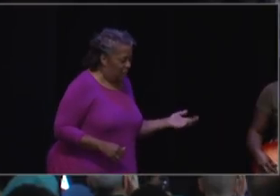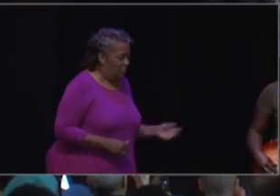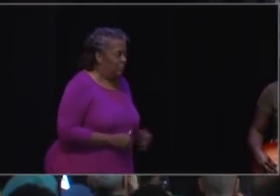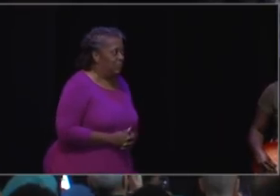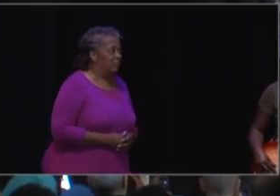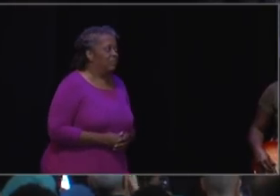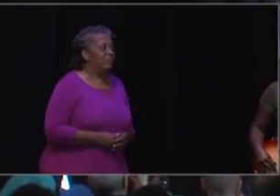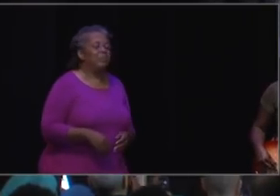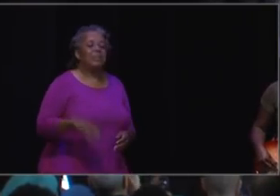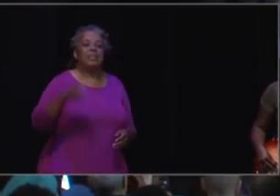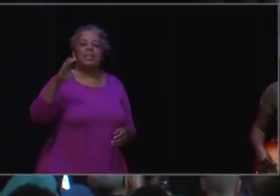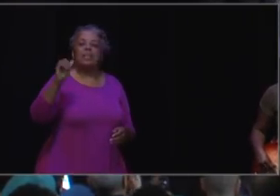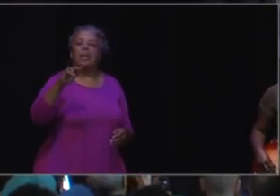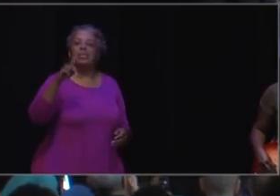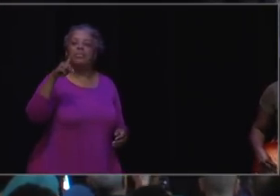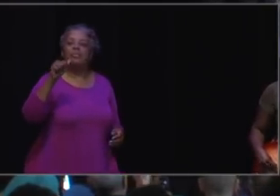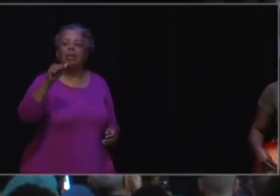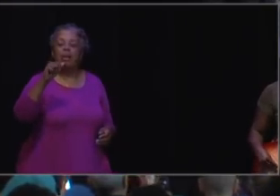Rutledge.